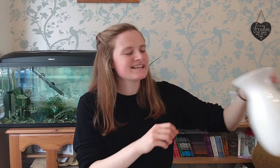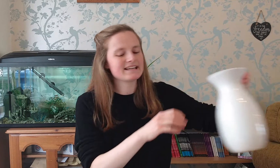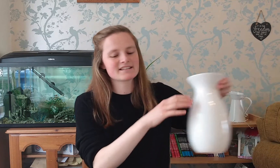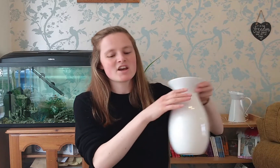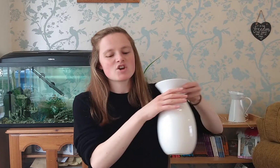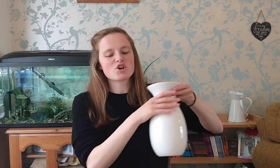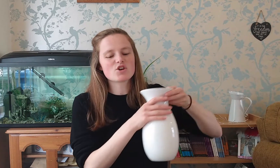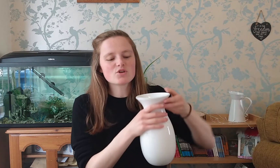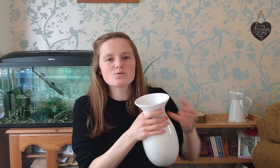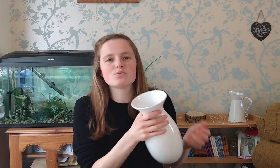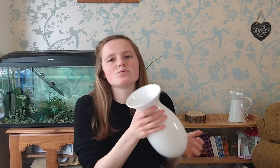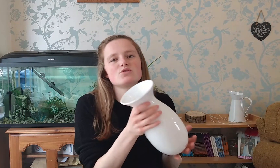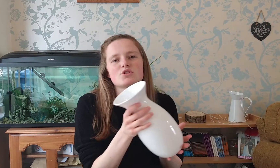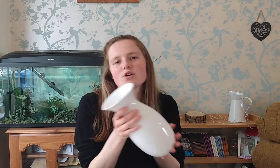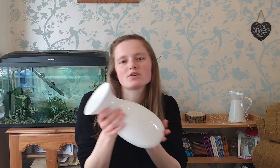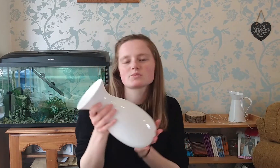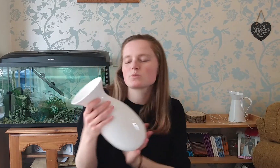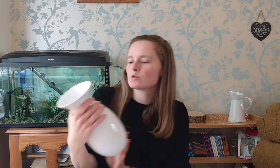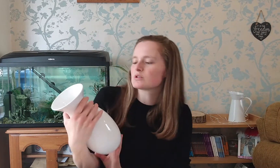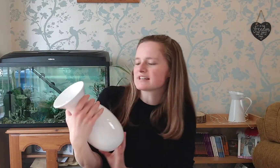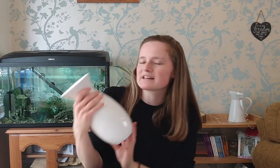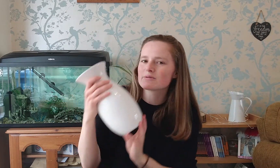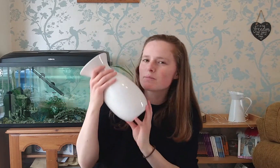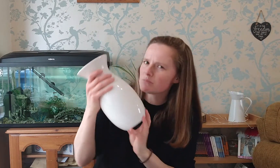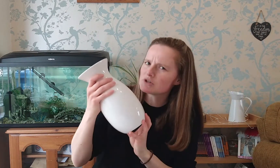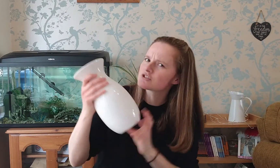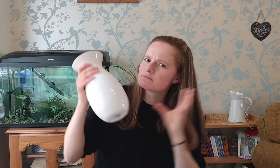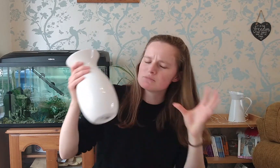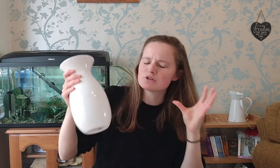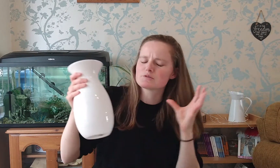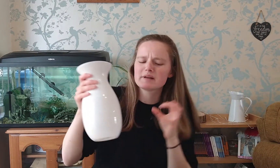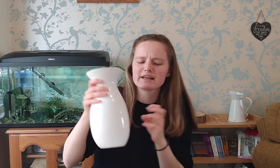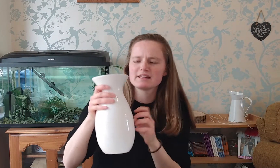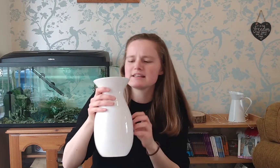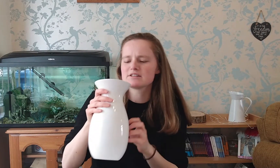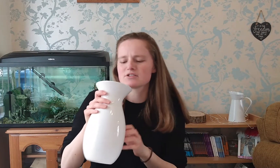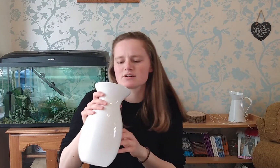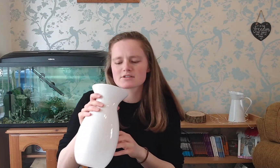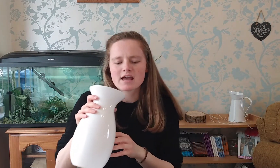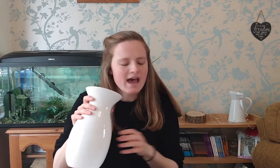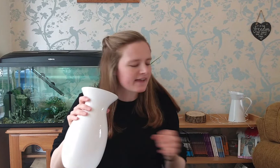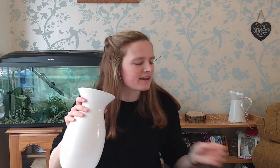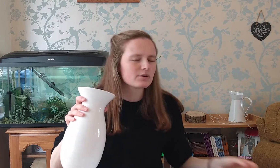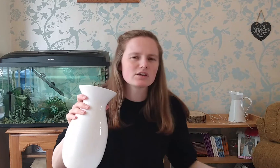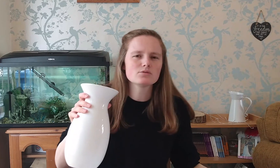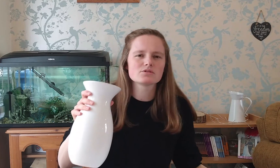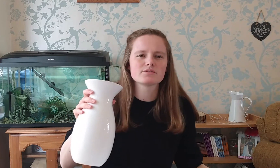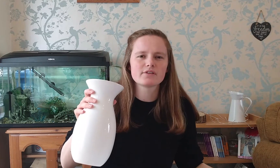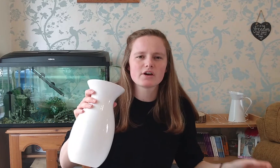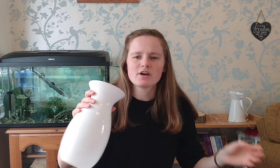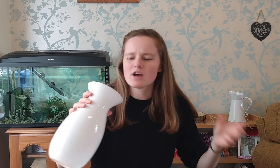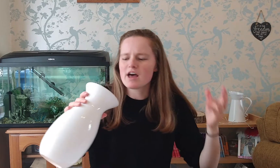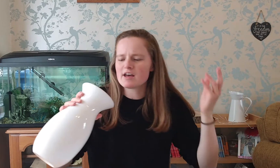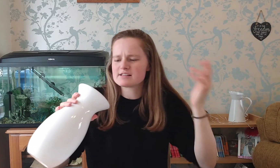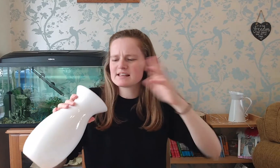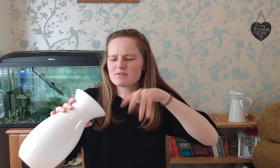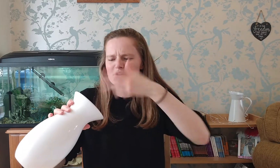up 6 huge jars with water. Now they were much, much bigger than these jars, and they were used